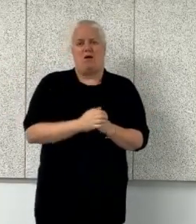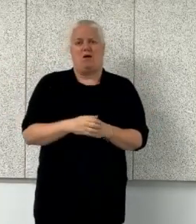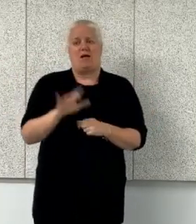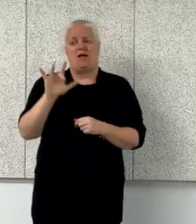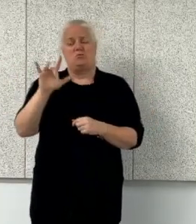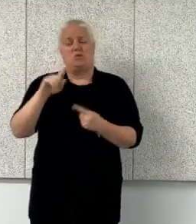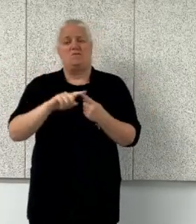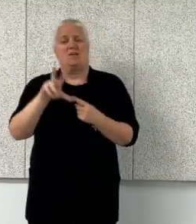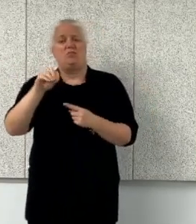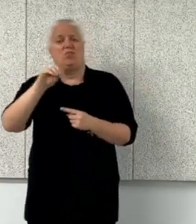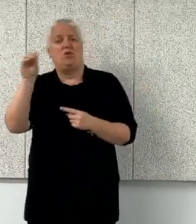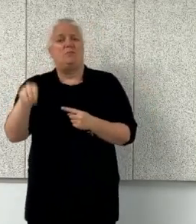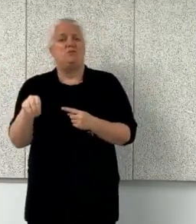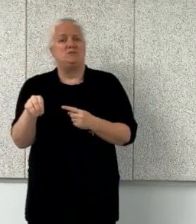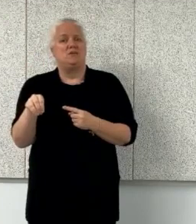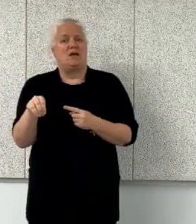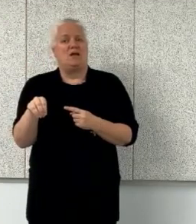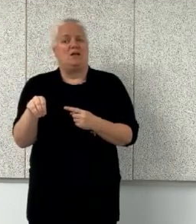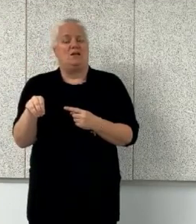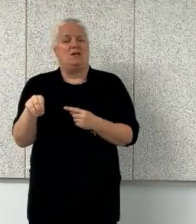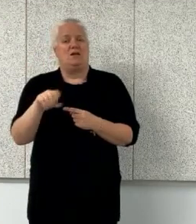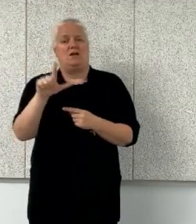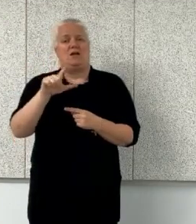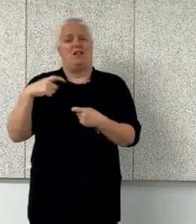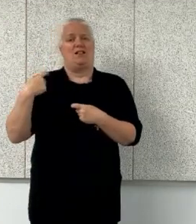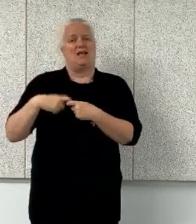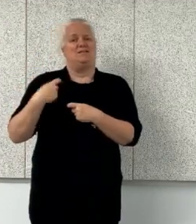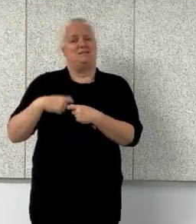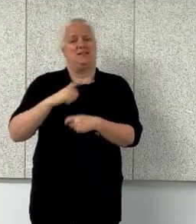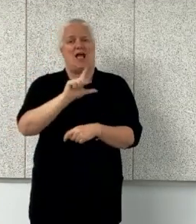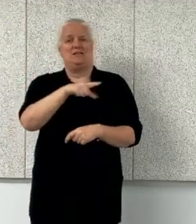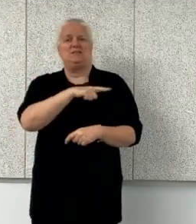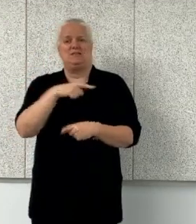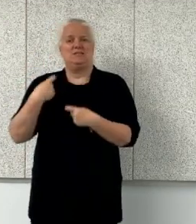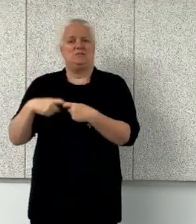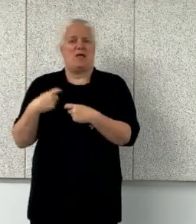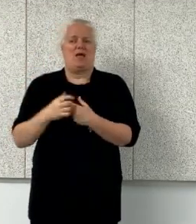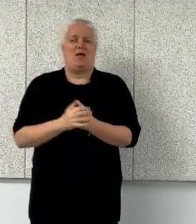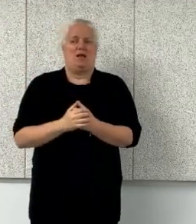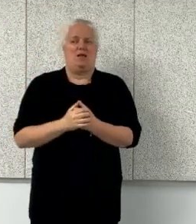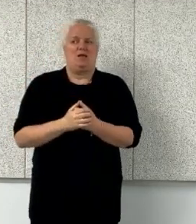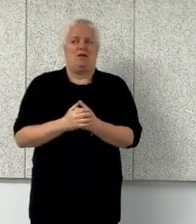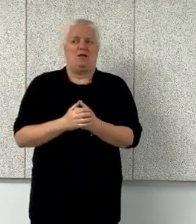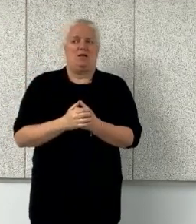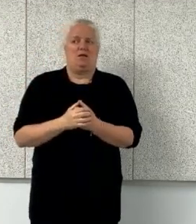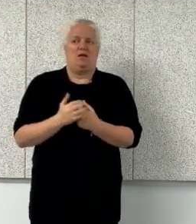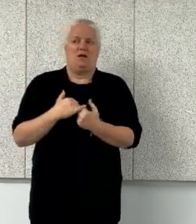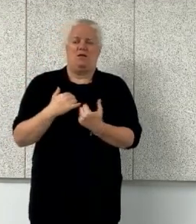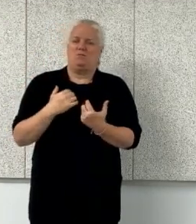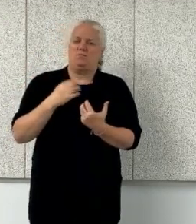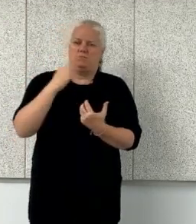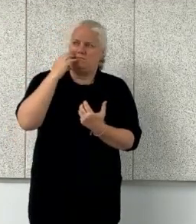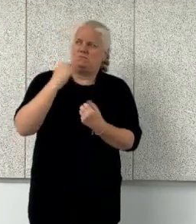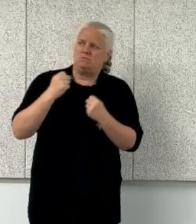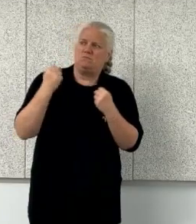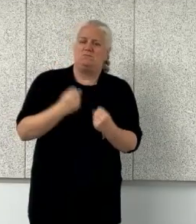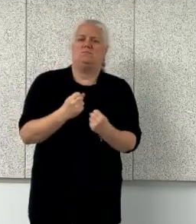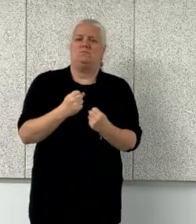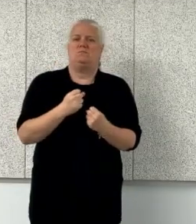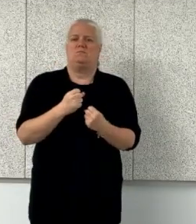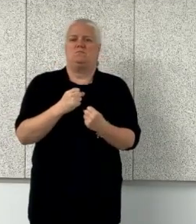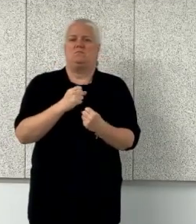25 to 30% Latine or Hispanic. There's a robust, particularly like Spanish